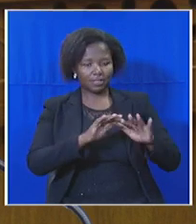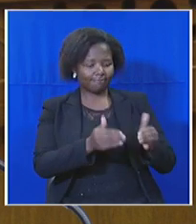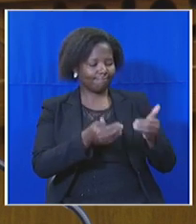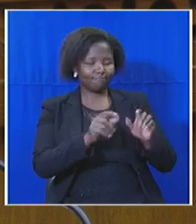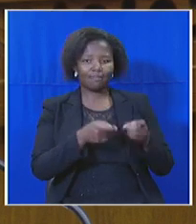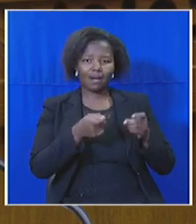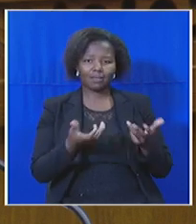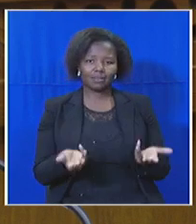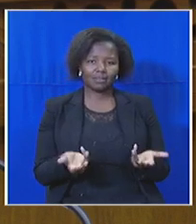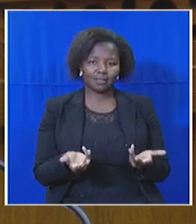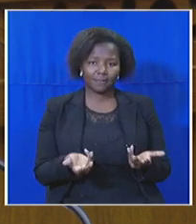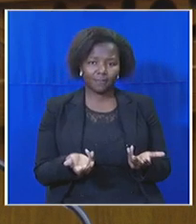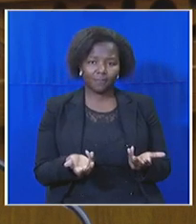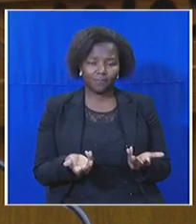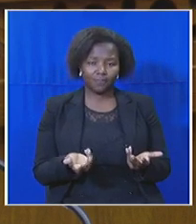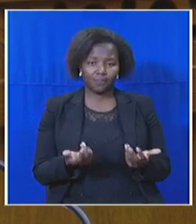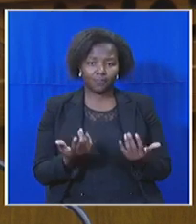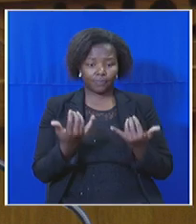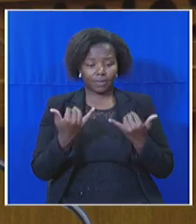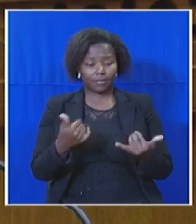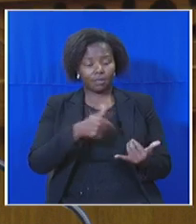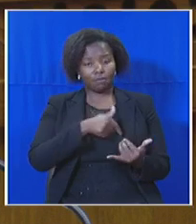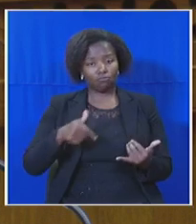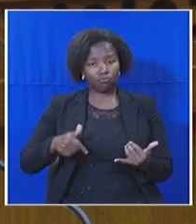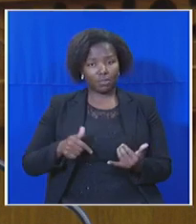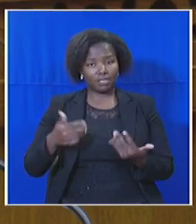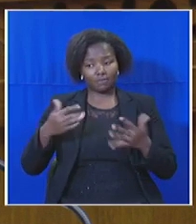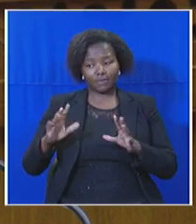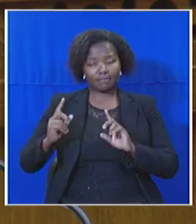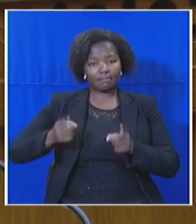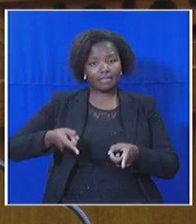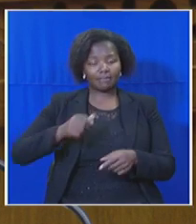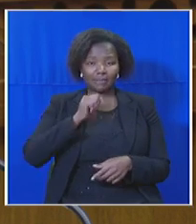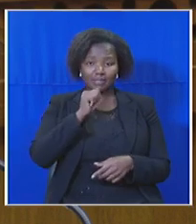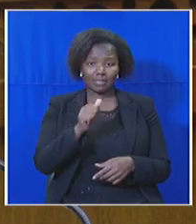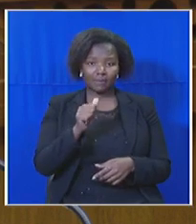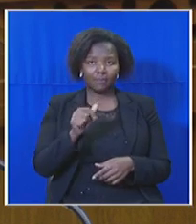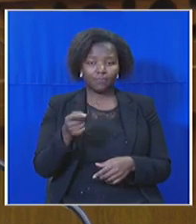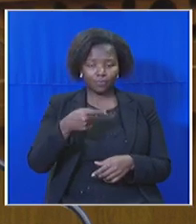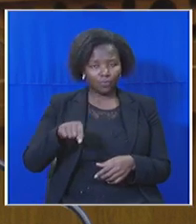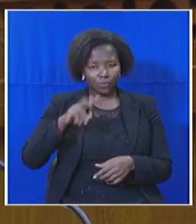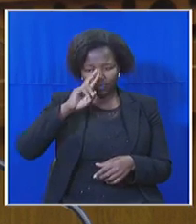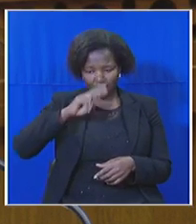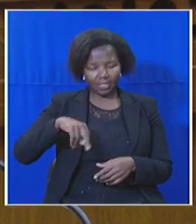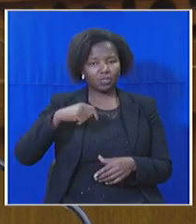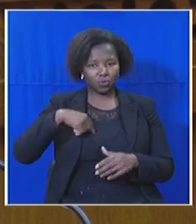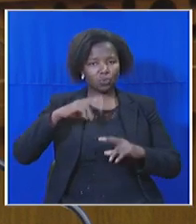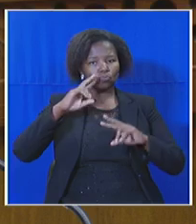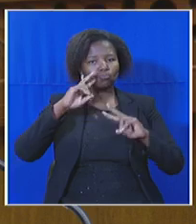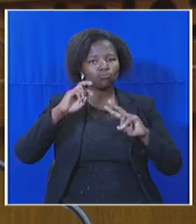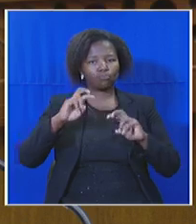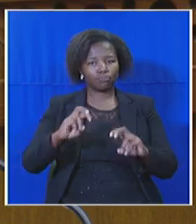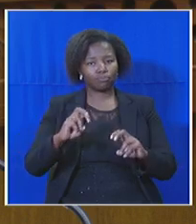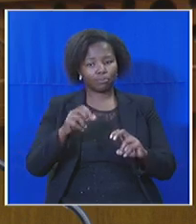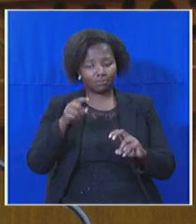itself. And as the President has directed, we shall investigate all possible ways of defeating this